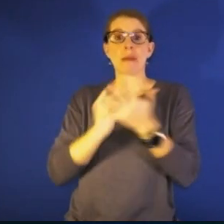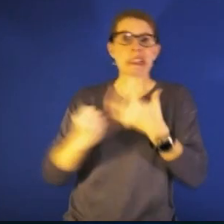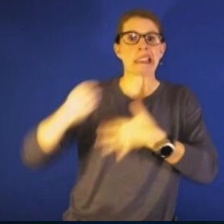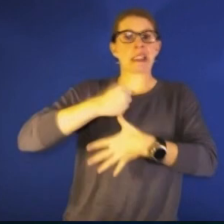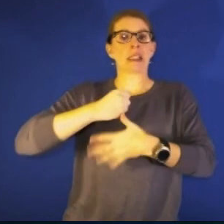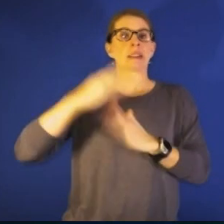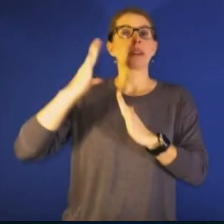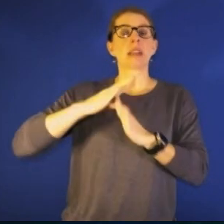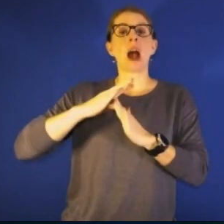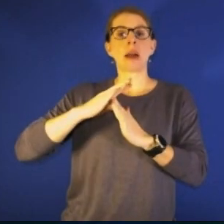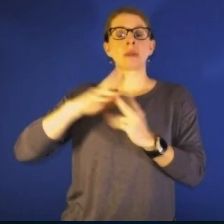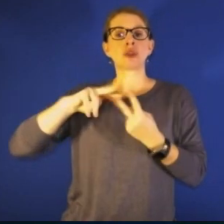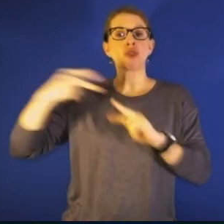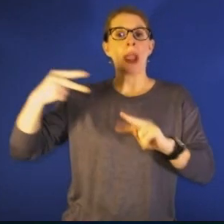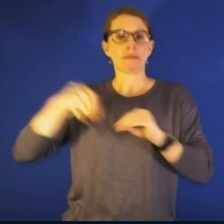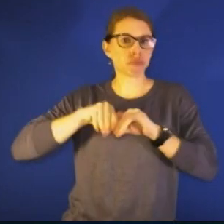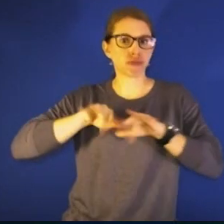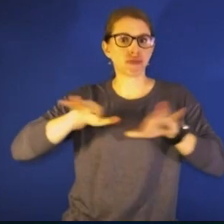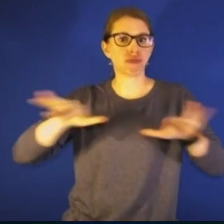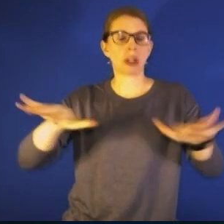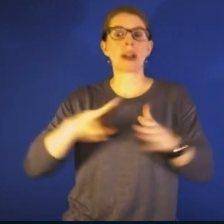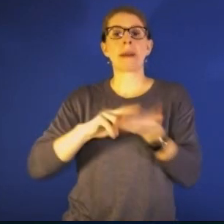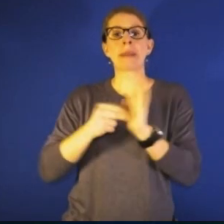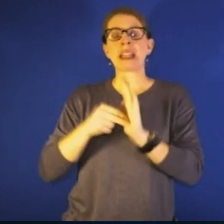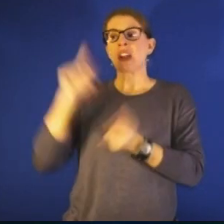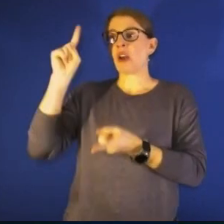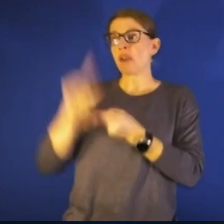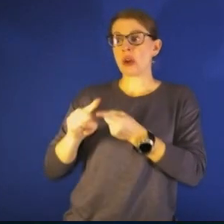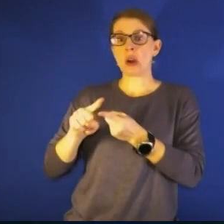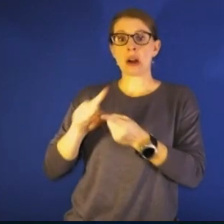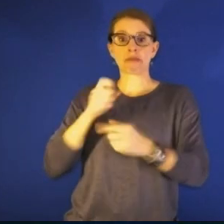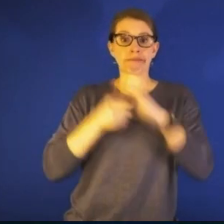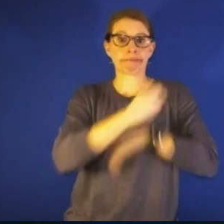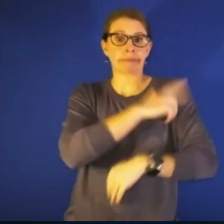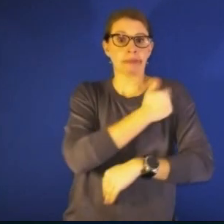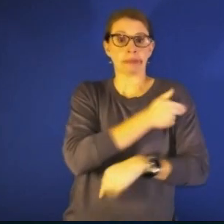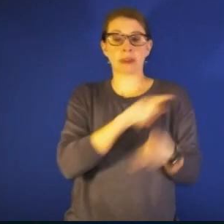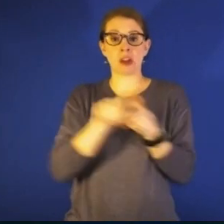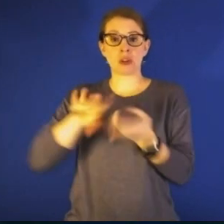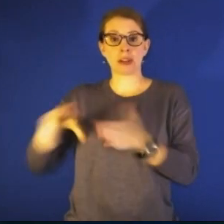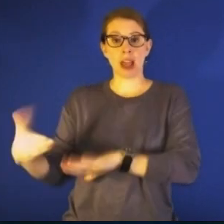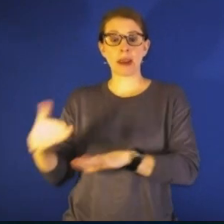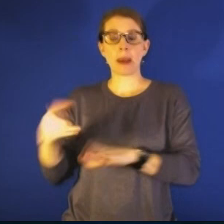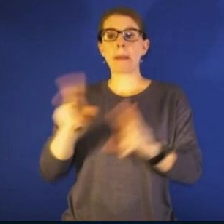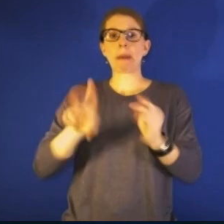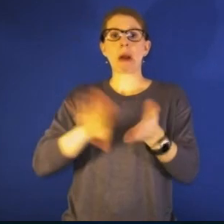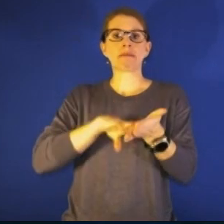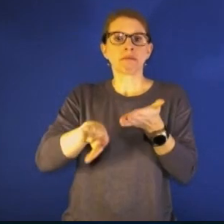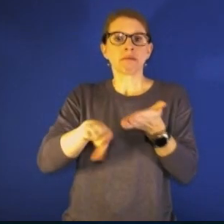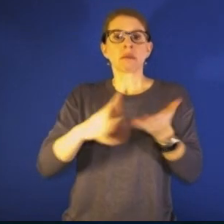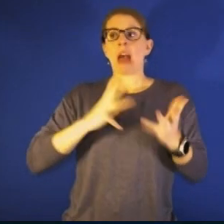would see fewer hospitalizations and deaths, and everybody would kind of be out of the woodwork. Is